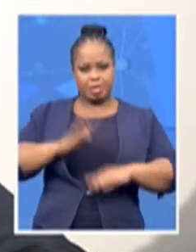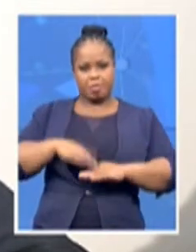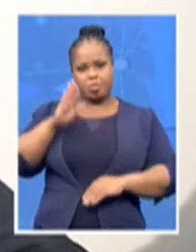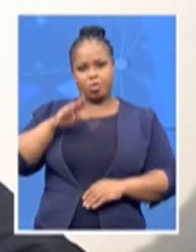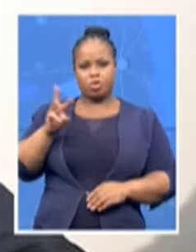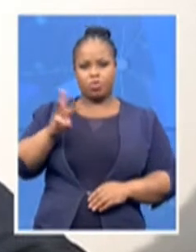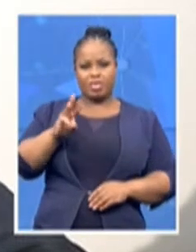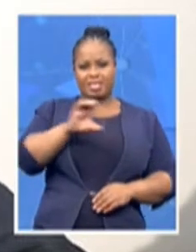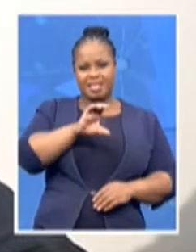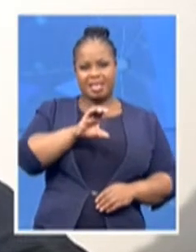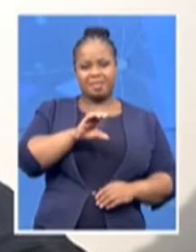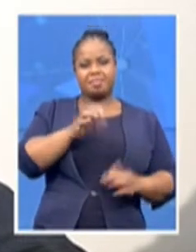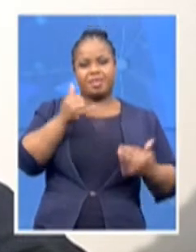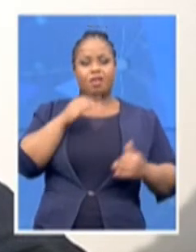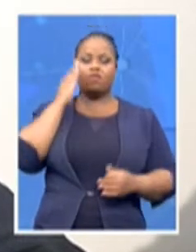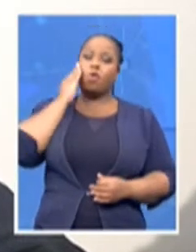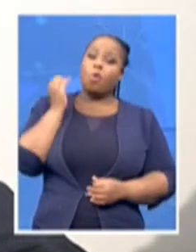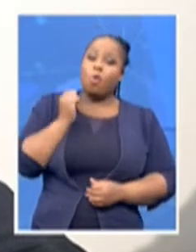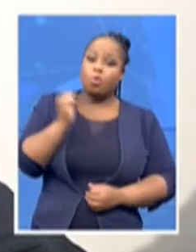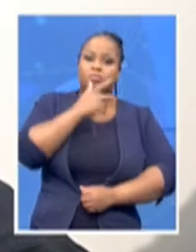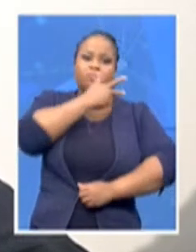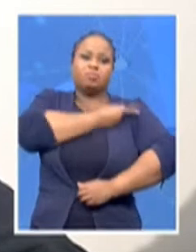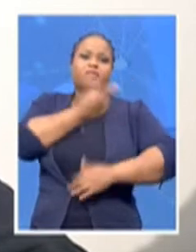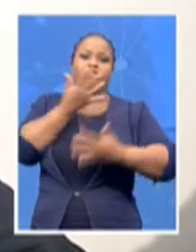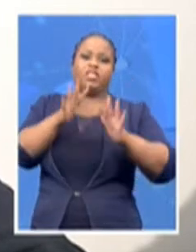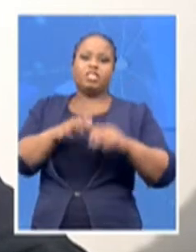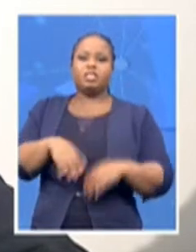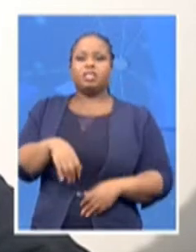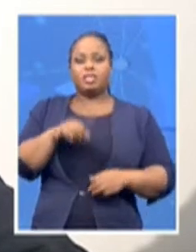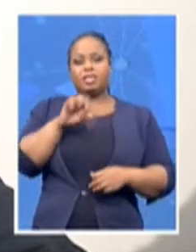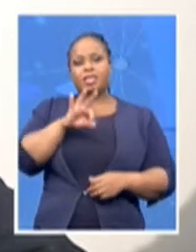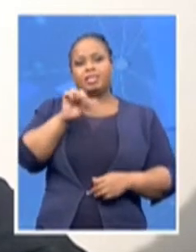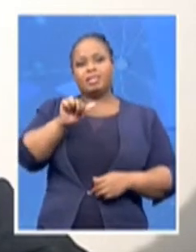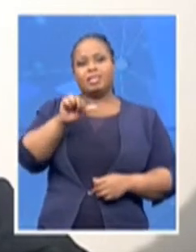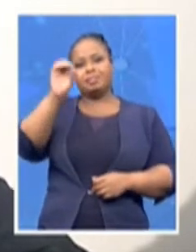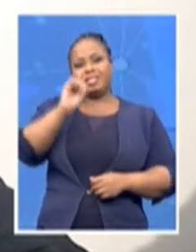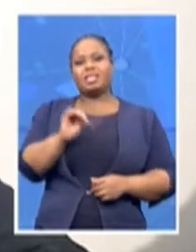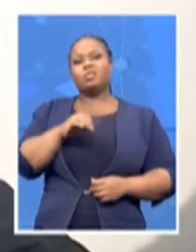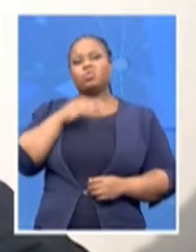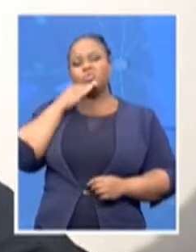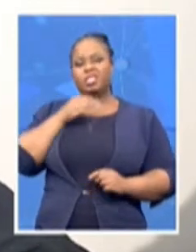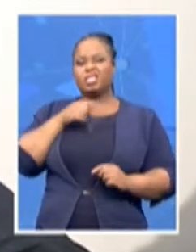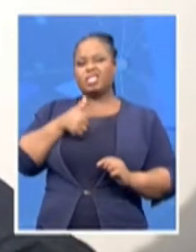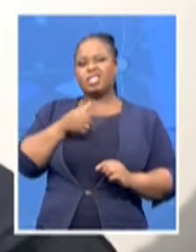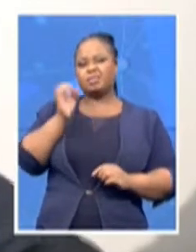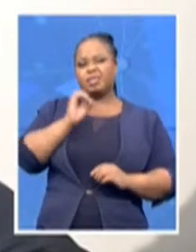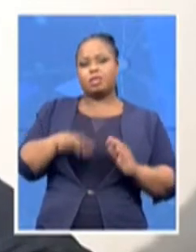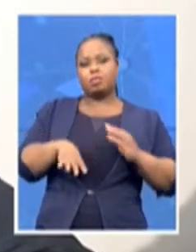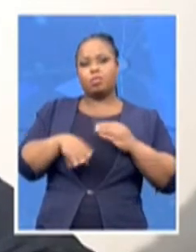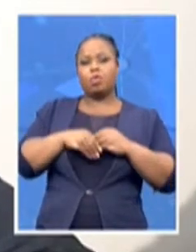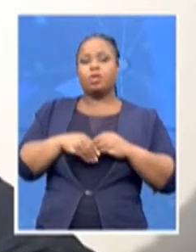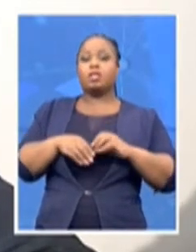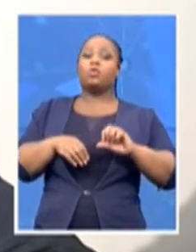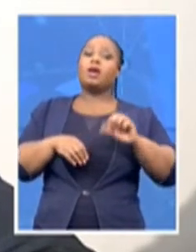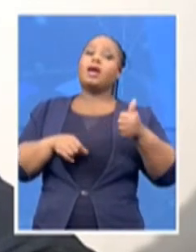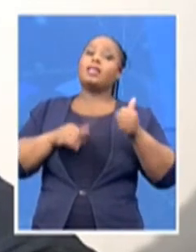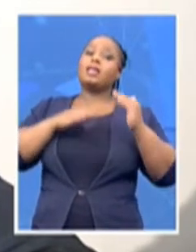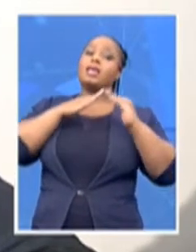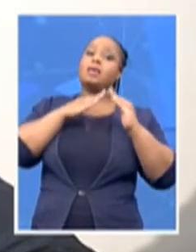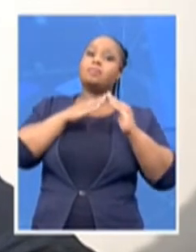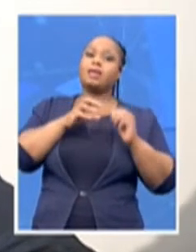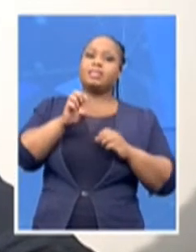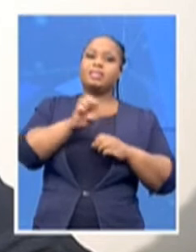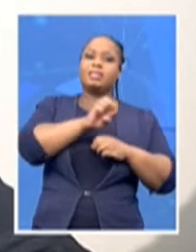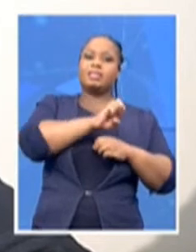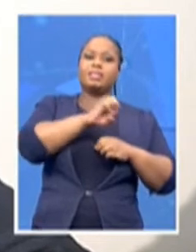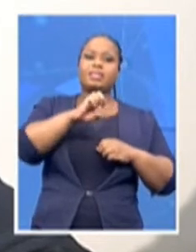coverage of the adult population, followed by the other neighbor that side, the Eastern Cape, at 33% of